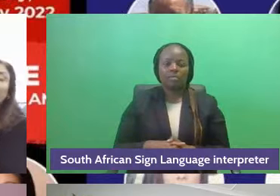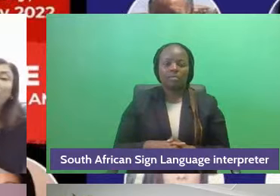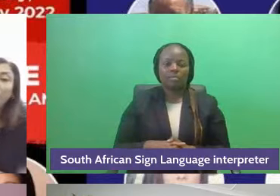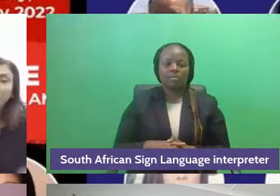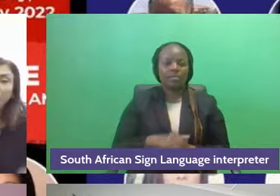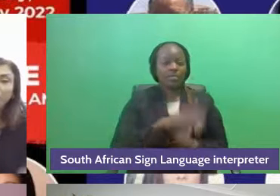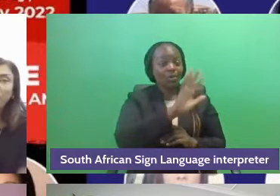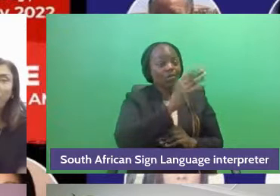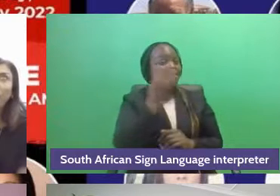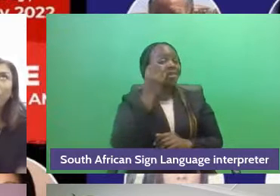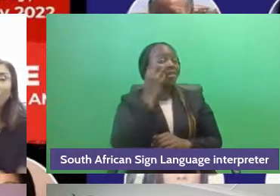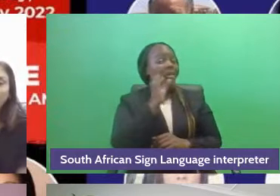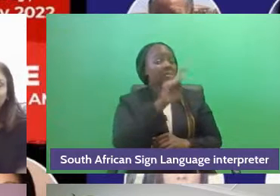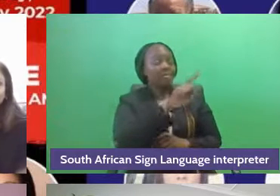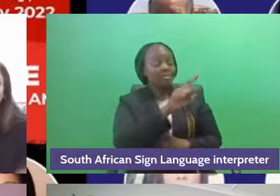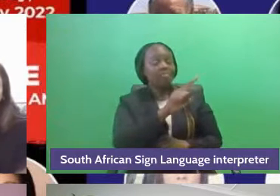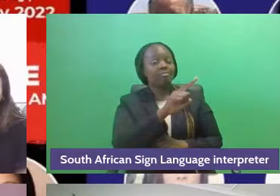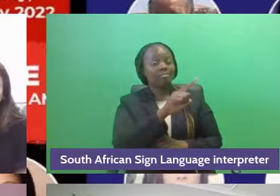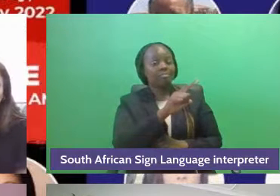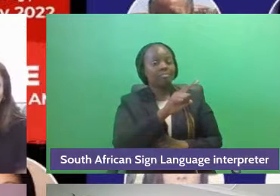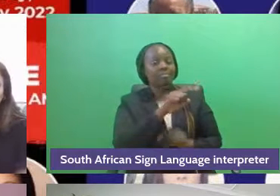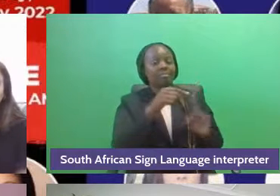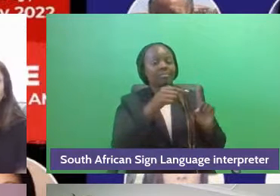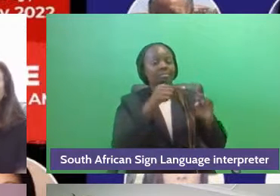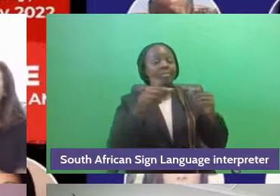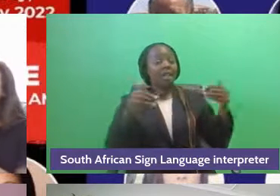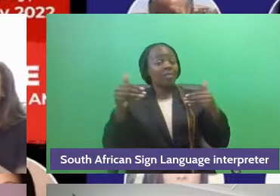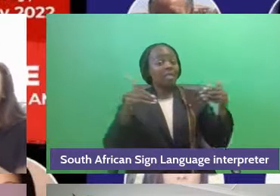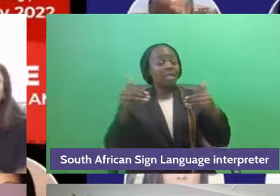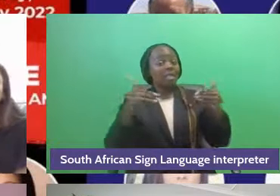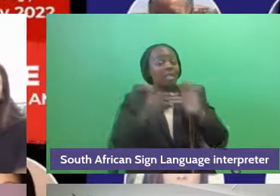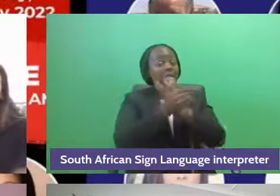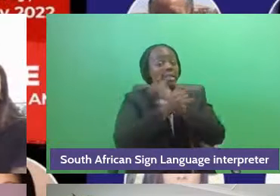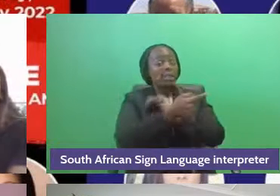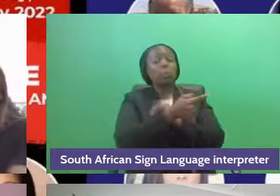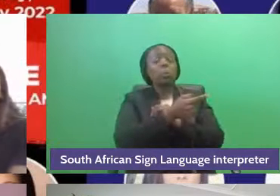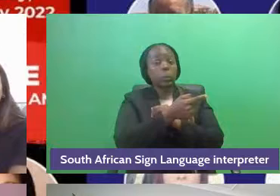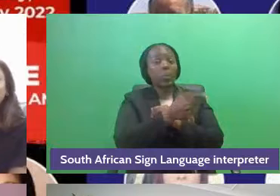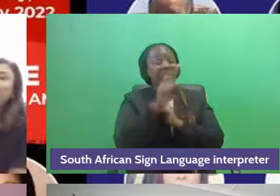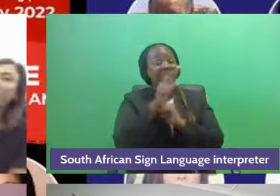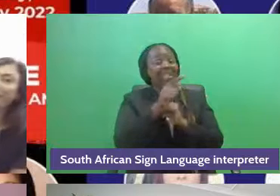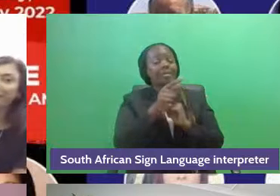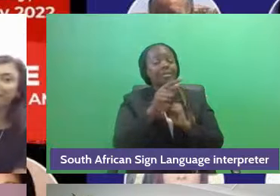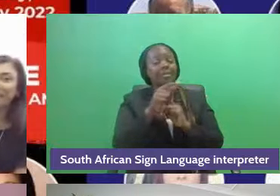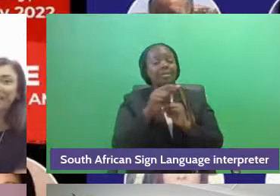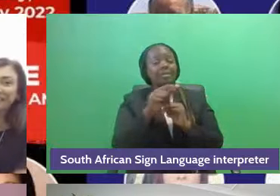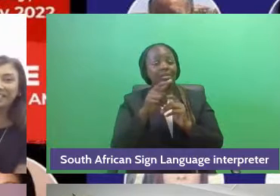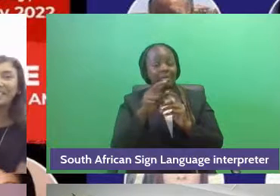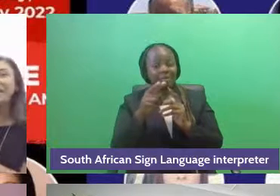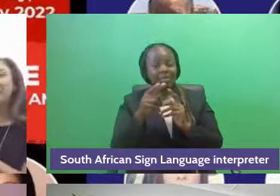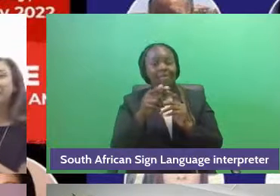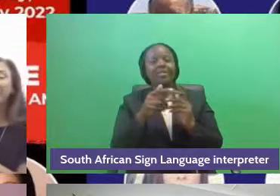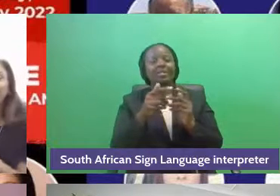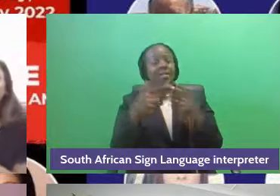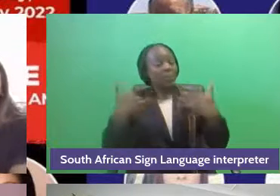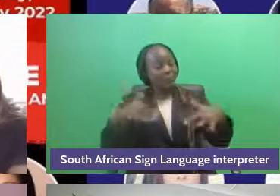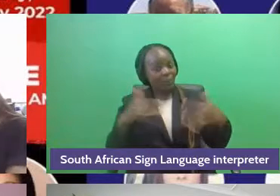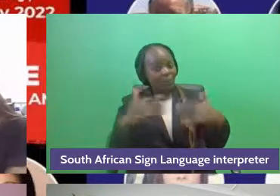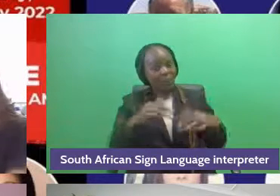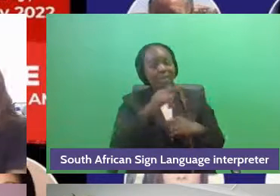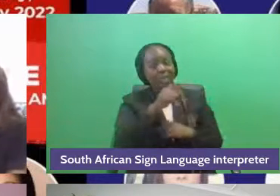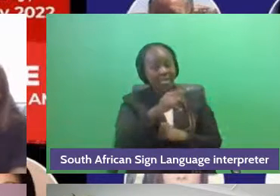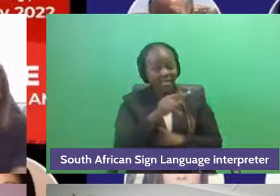Sanele is an absolutely awesome facilitator. He leaves a trail of broken hearts. He has a